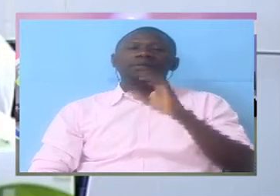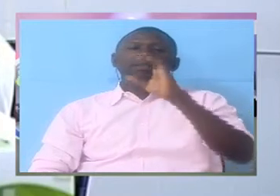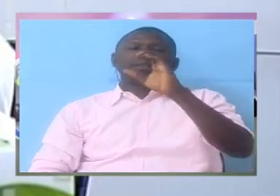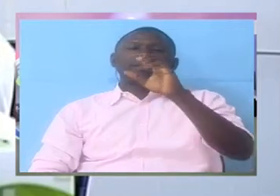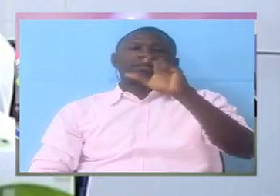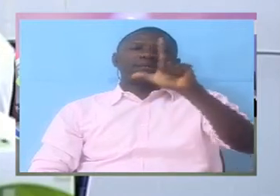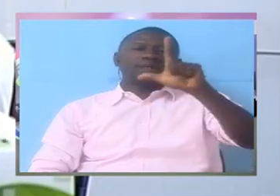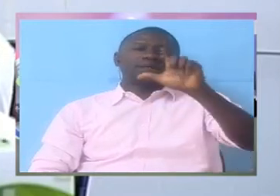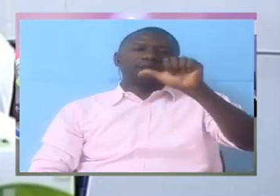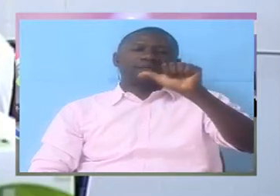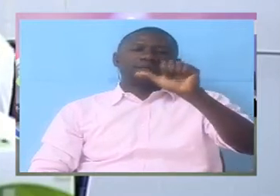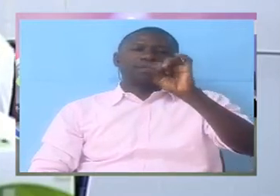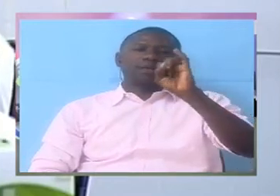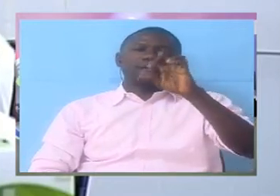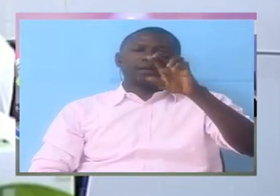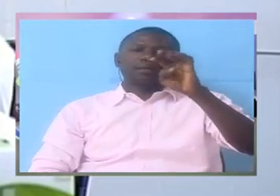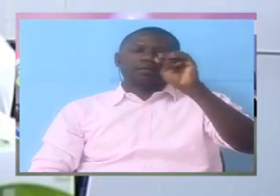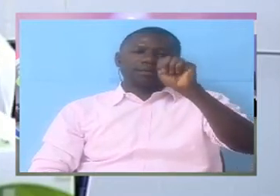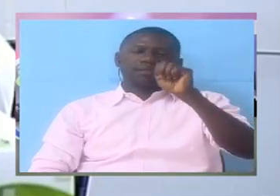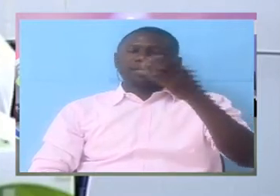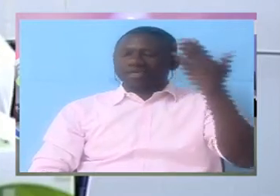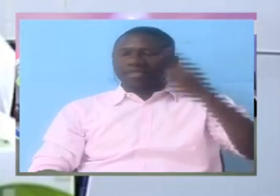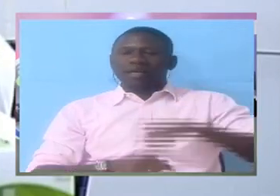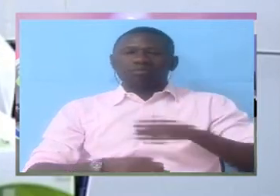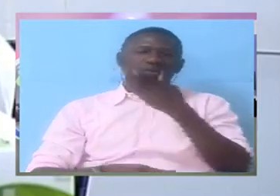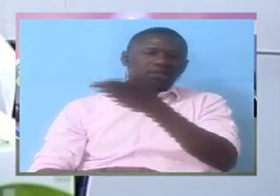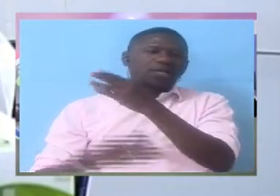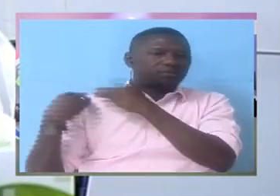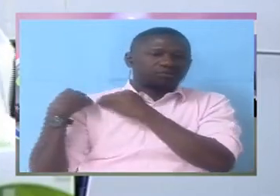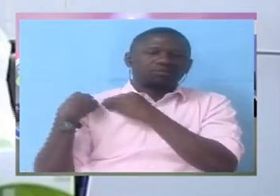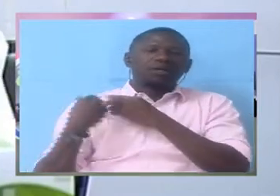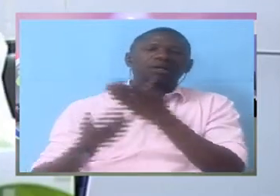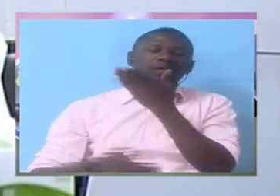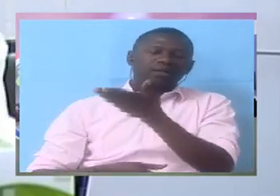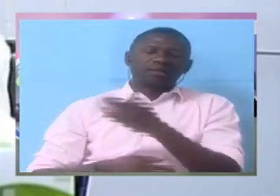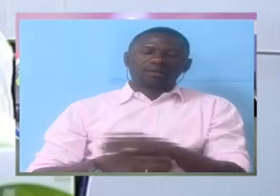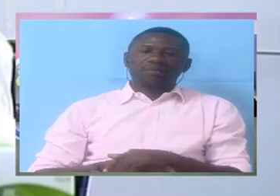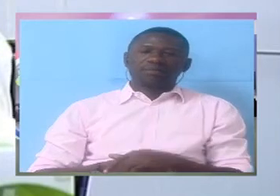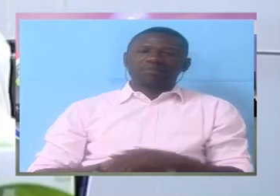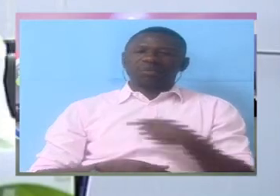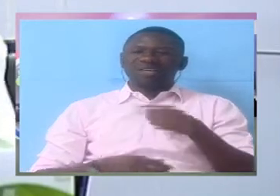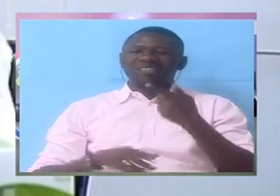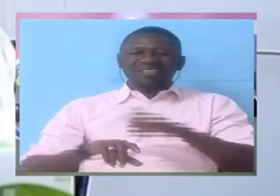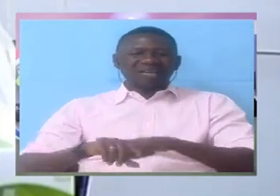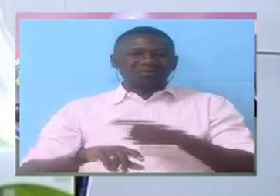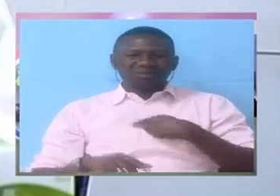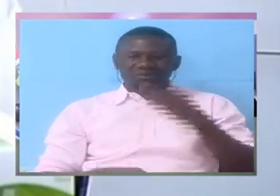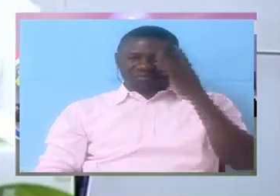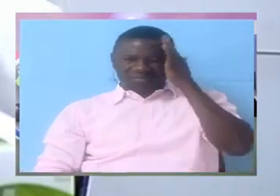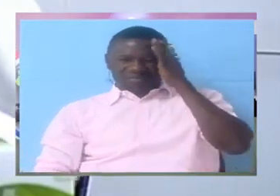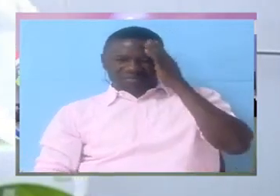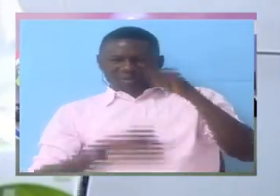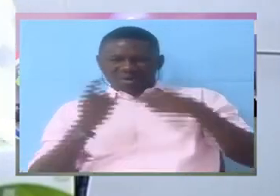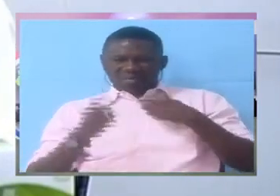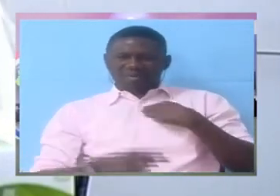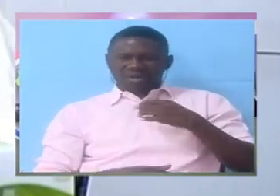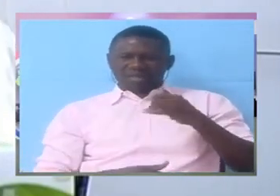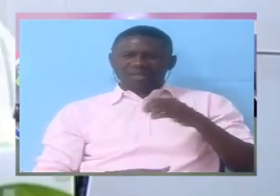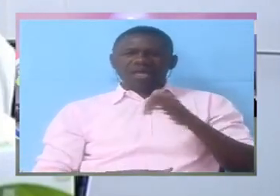yem kumandi purungata interview la. But then he was skeptical about my age because of my